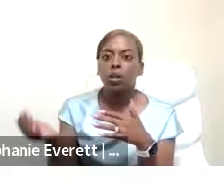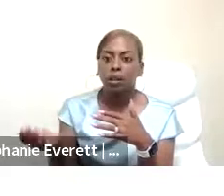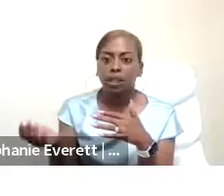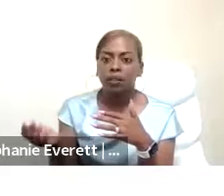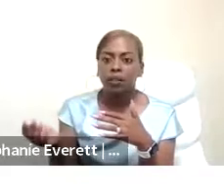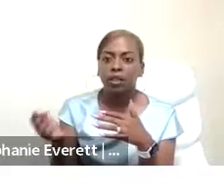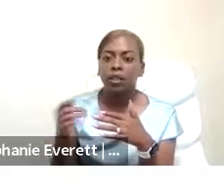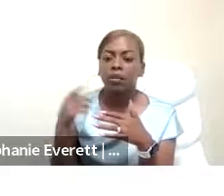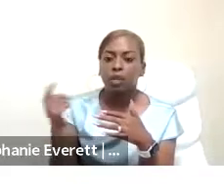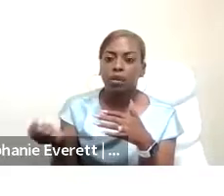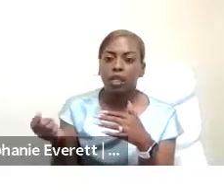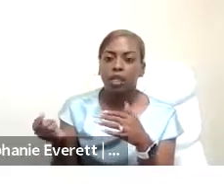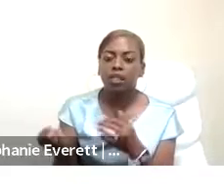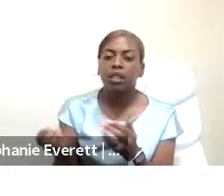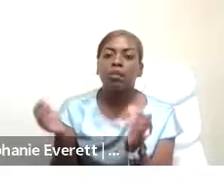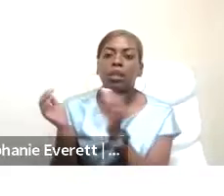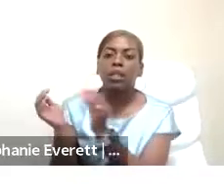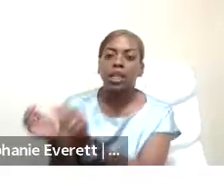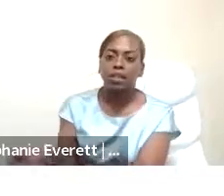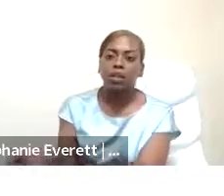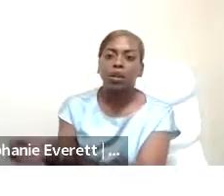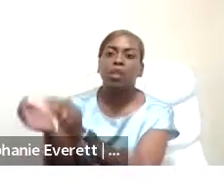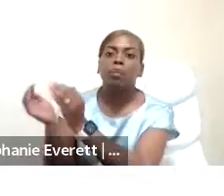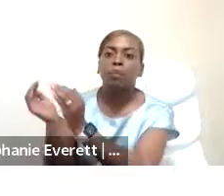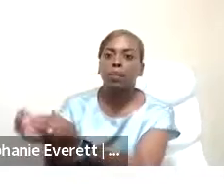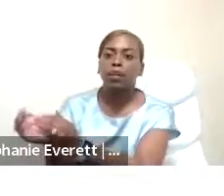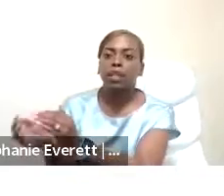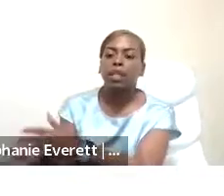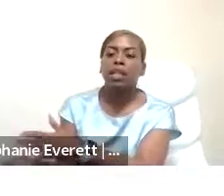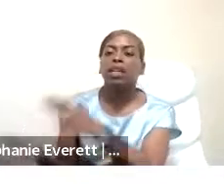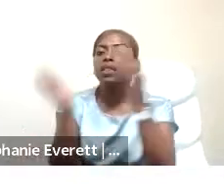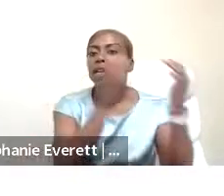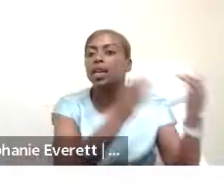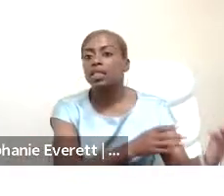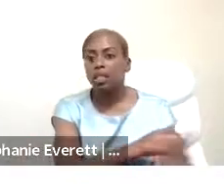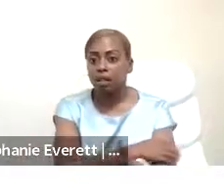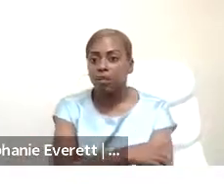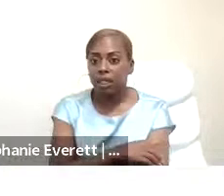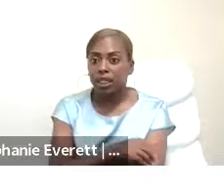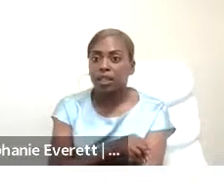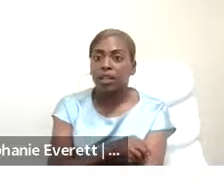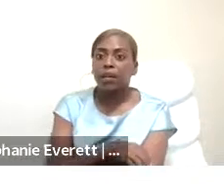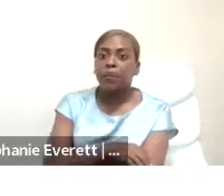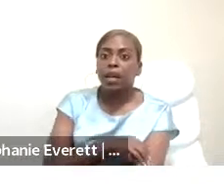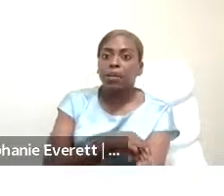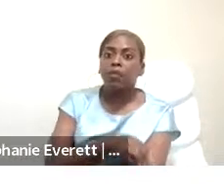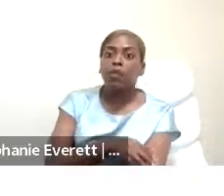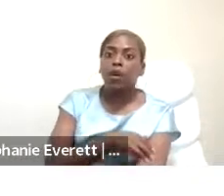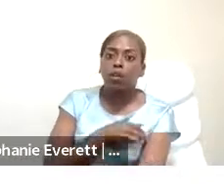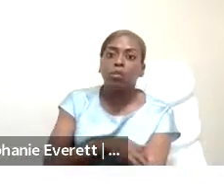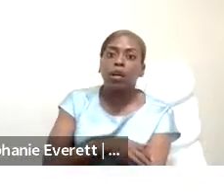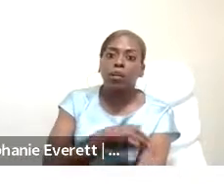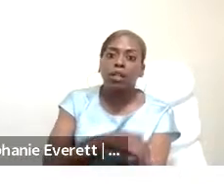are quarterly, the community meetings, because that's when the BPD gives us their updates